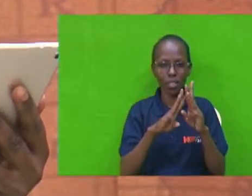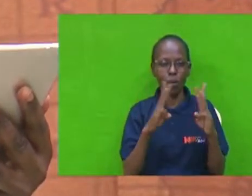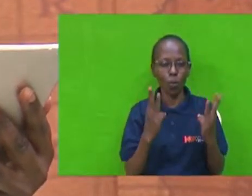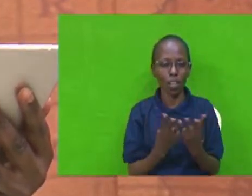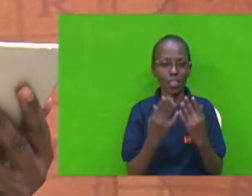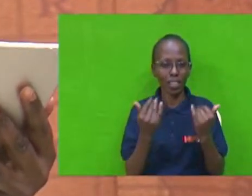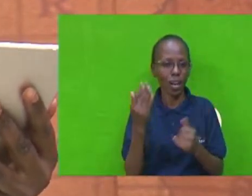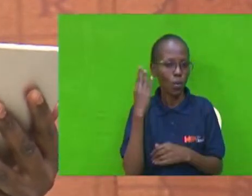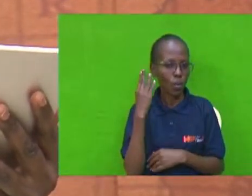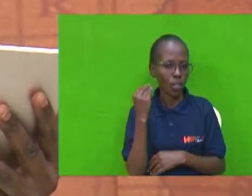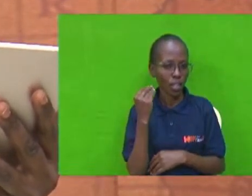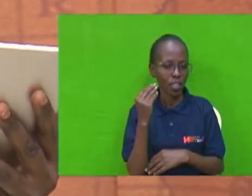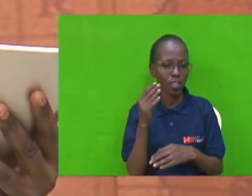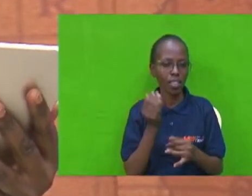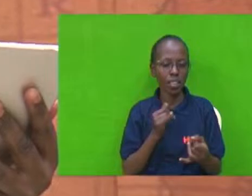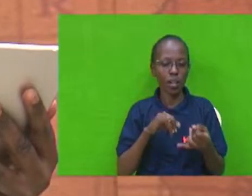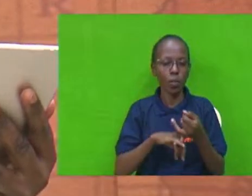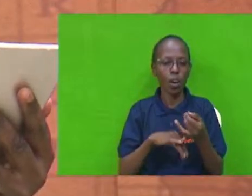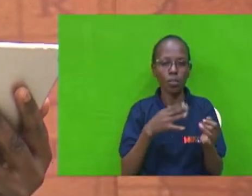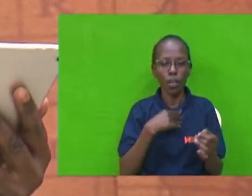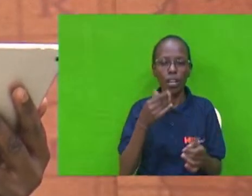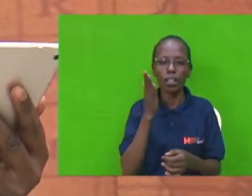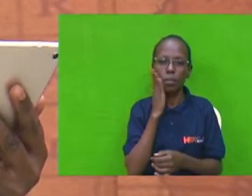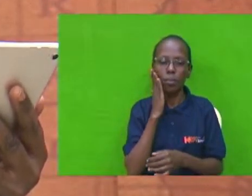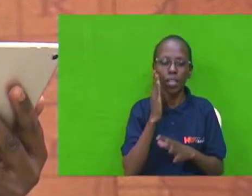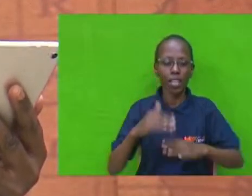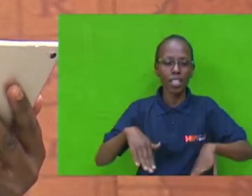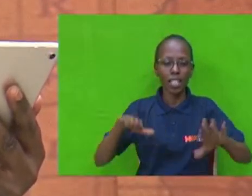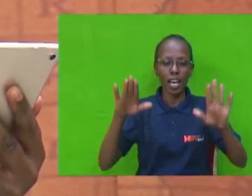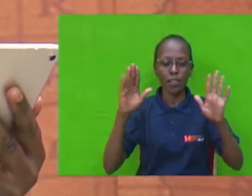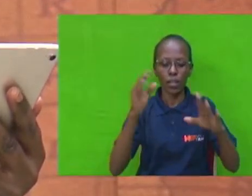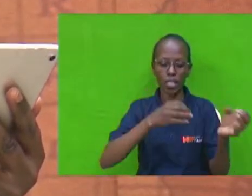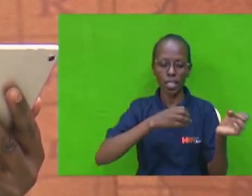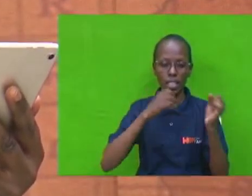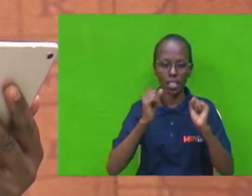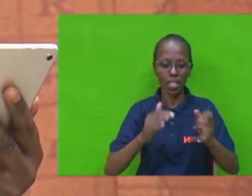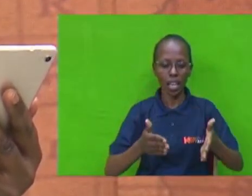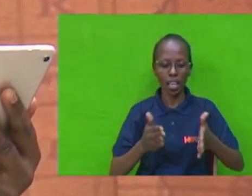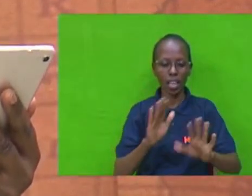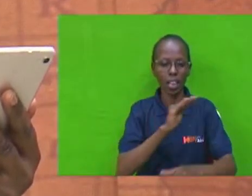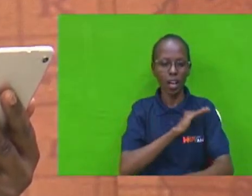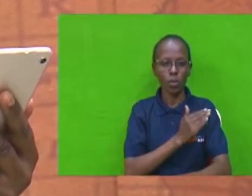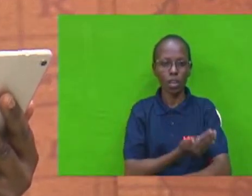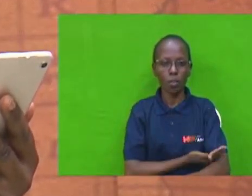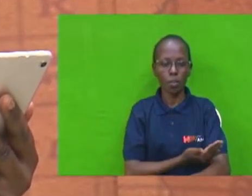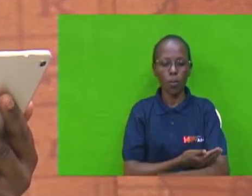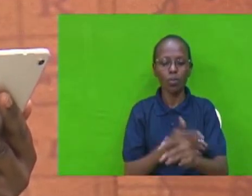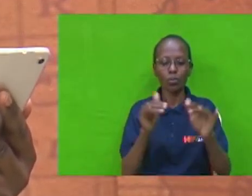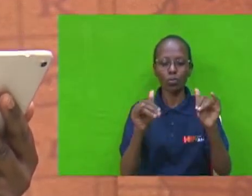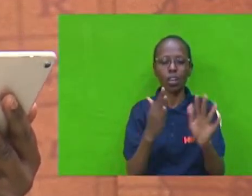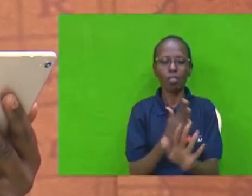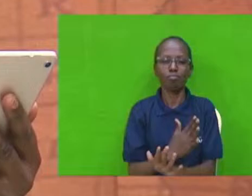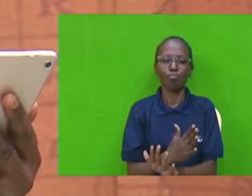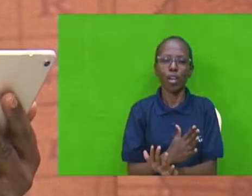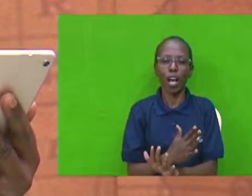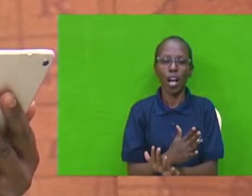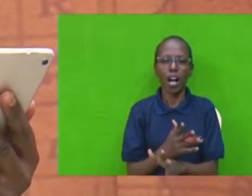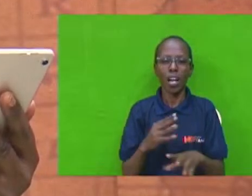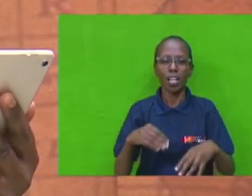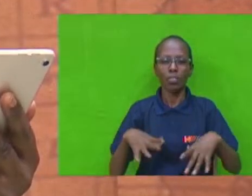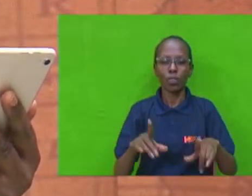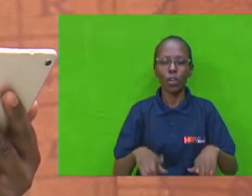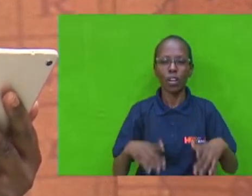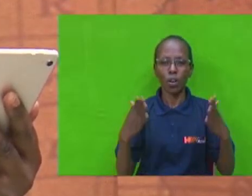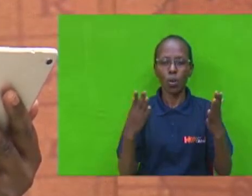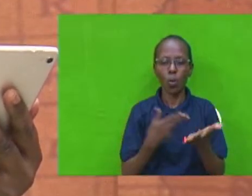mm-hmm. sikia hii. The wife and mother should not sacrifice her strength and allow her powers to lie dormant, mm-hmm. leaning wholly upon